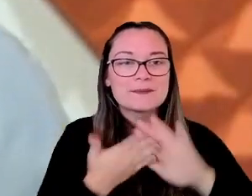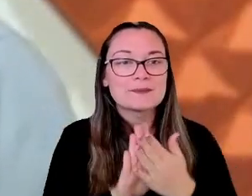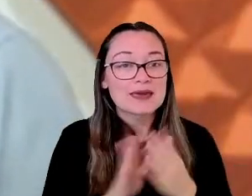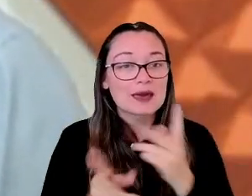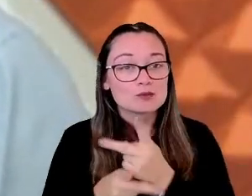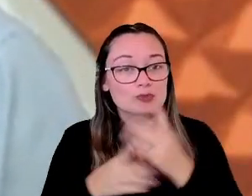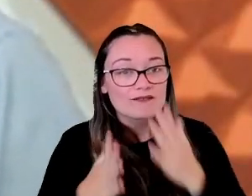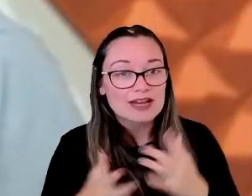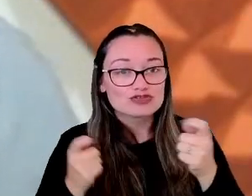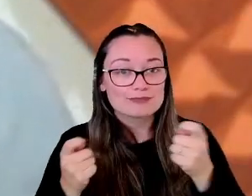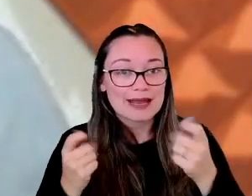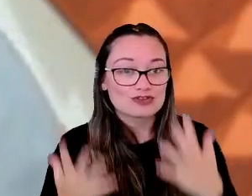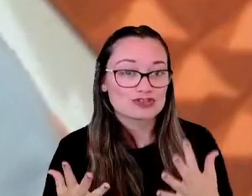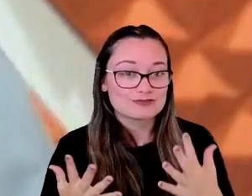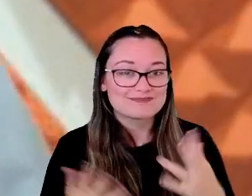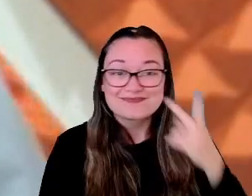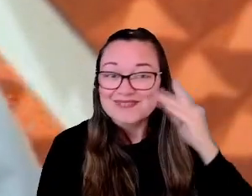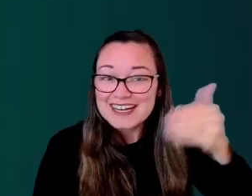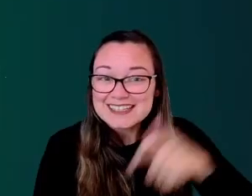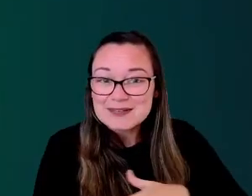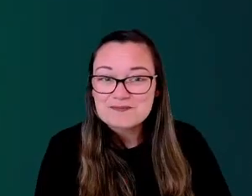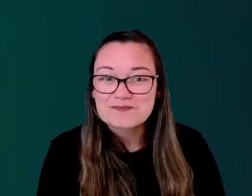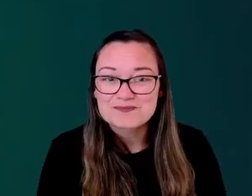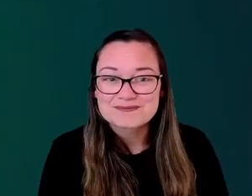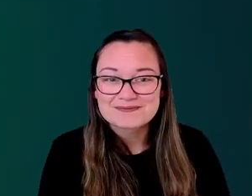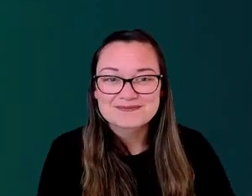in agriculture. We'll see you next time. Music Music Music